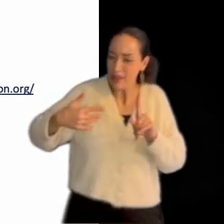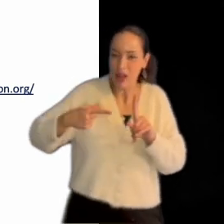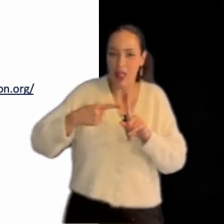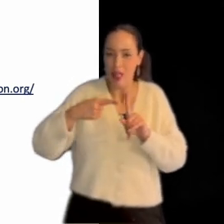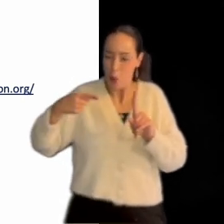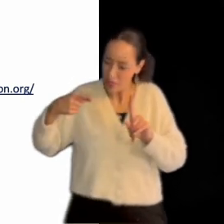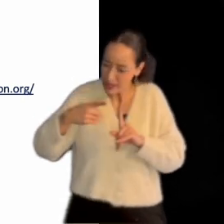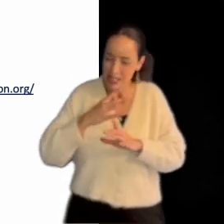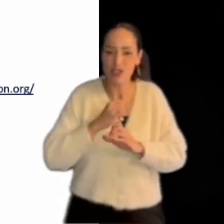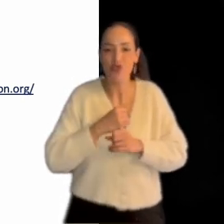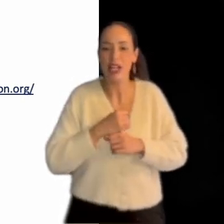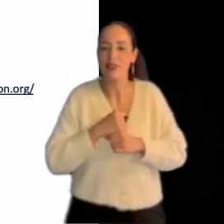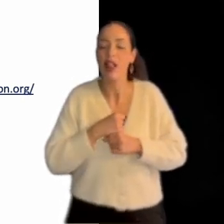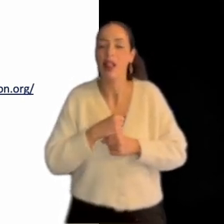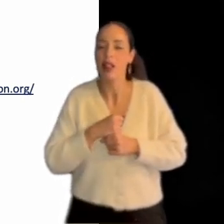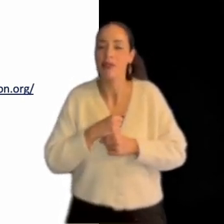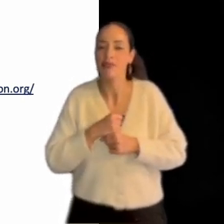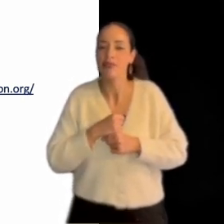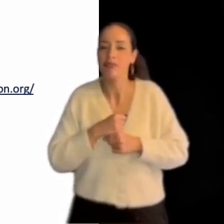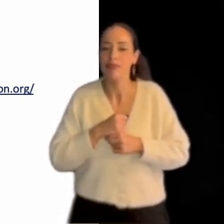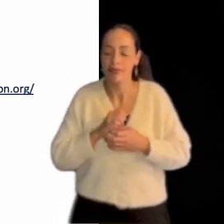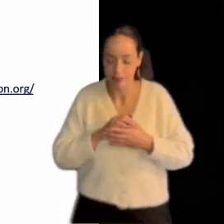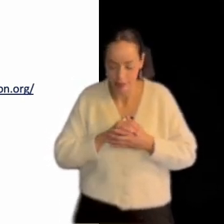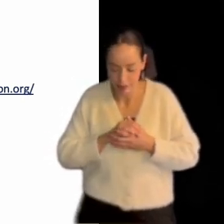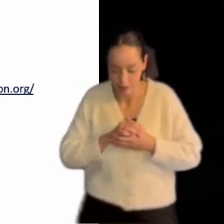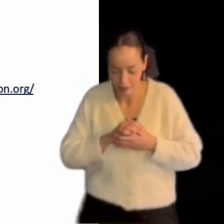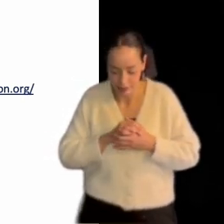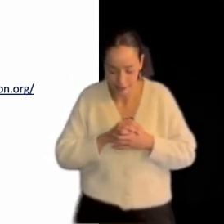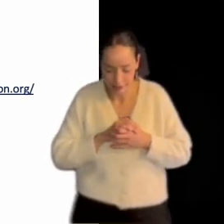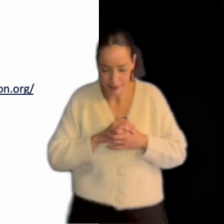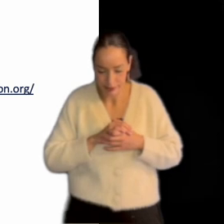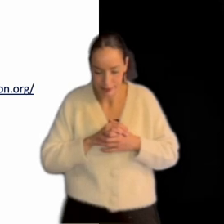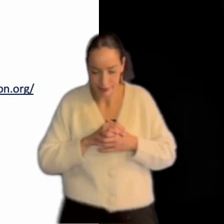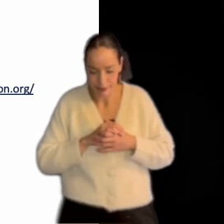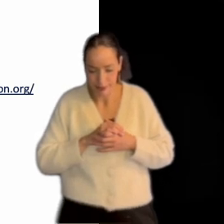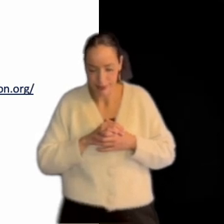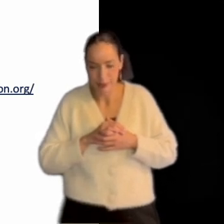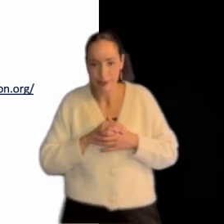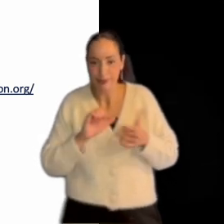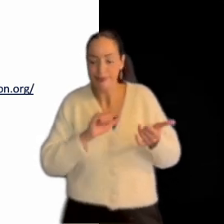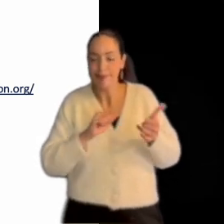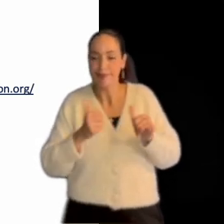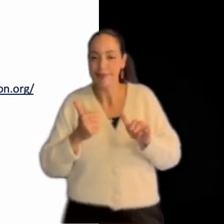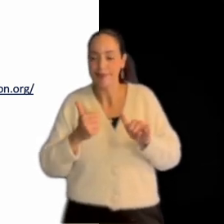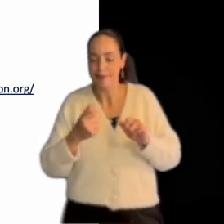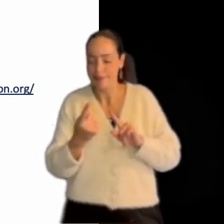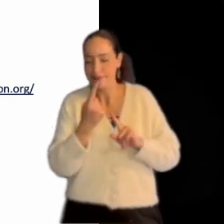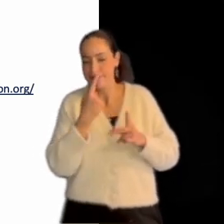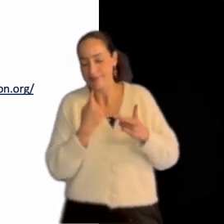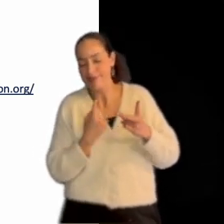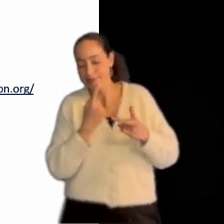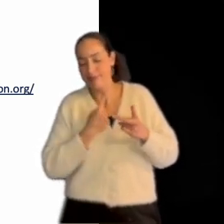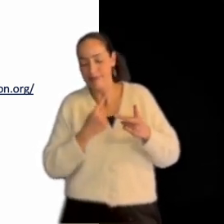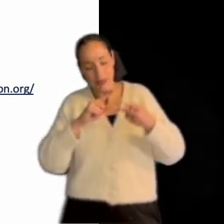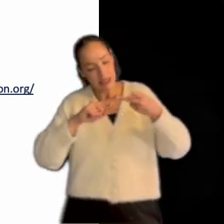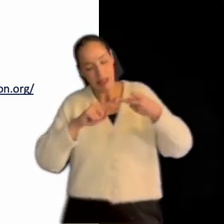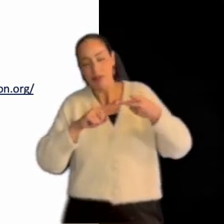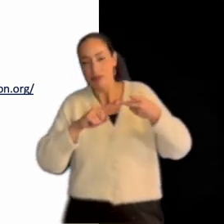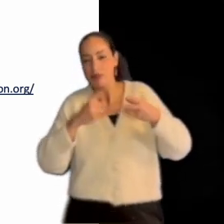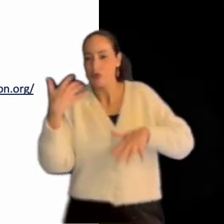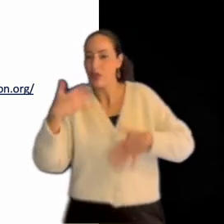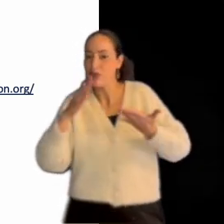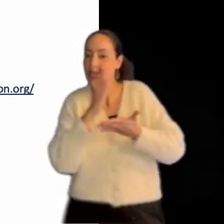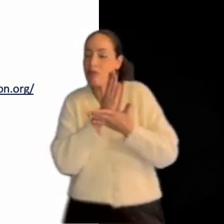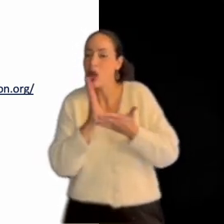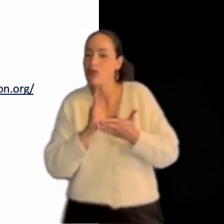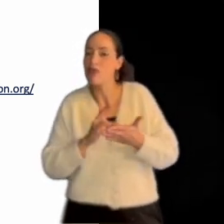Next, say to yourself, "Suffering is a part of life." Here we're seeking to create solidarity and reconnection. By reminding ourselves